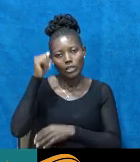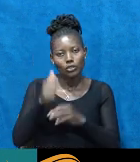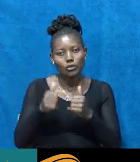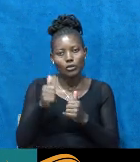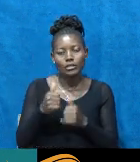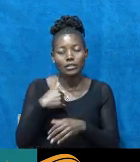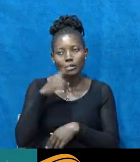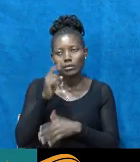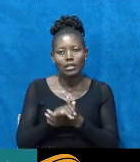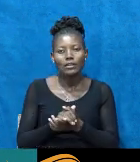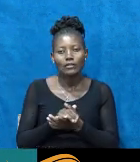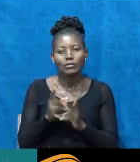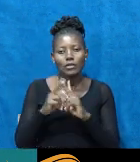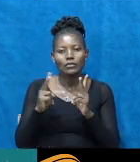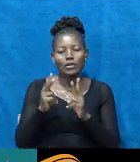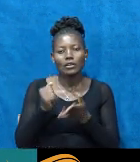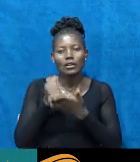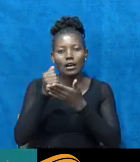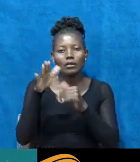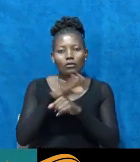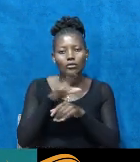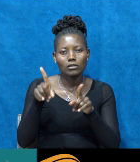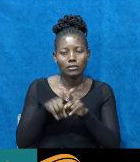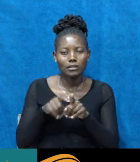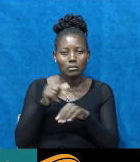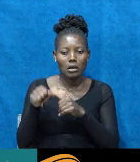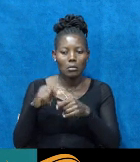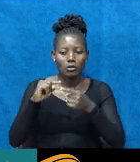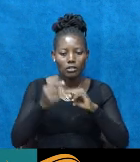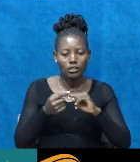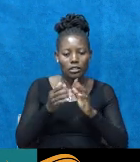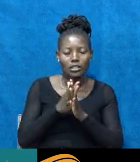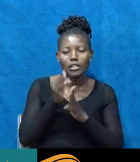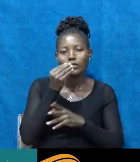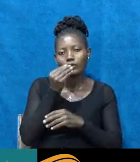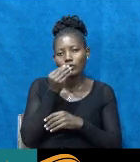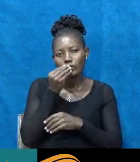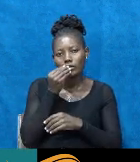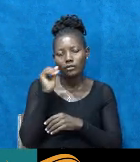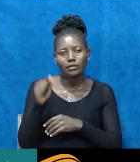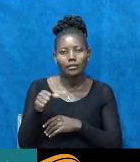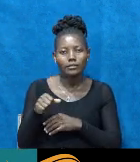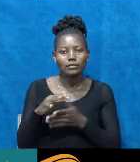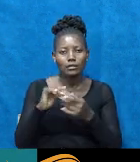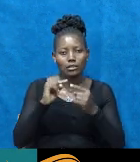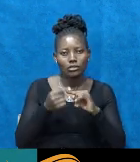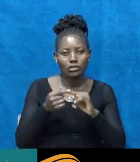reach her on any other question or on further clarification of what she's presented.